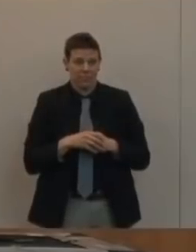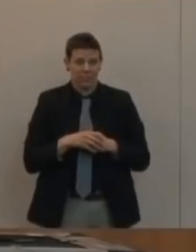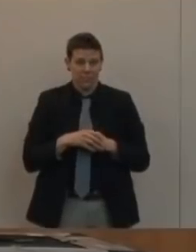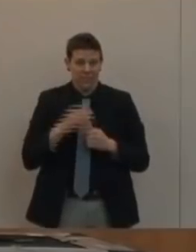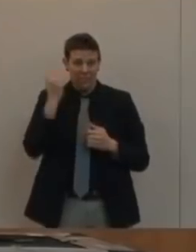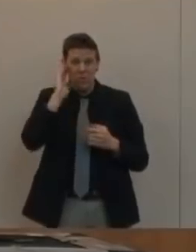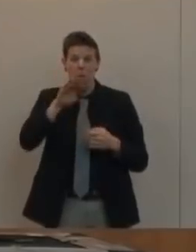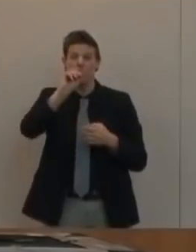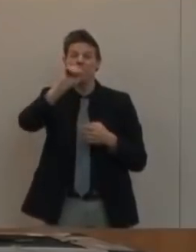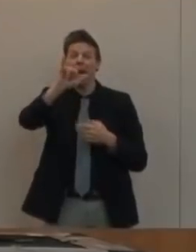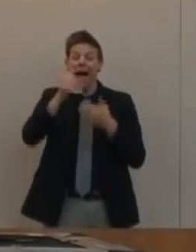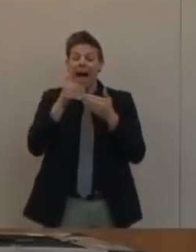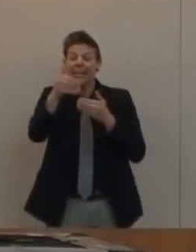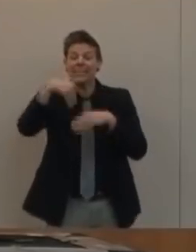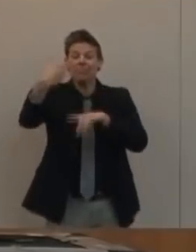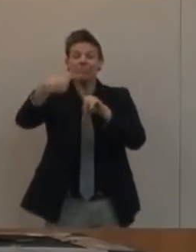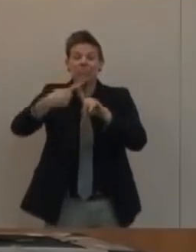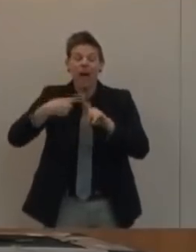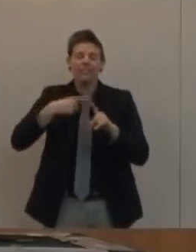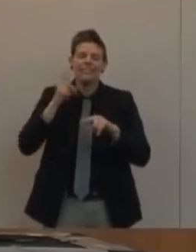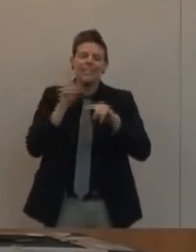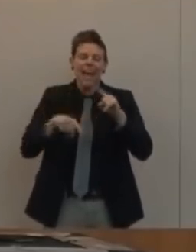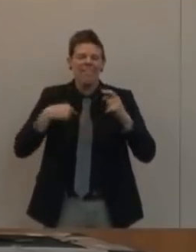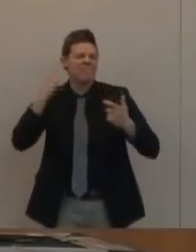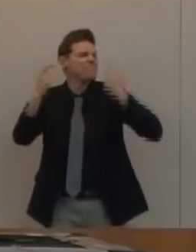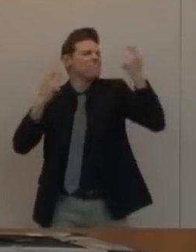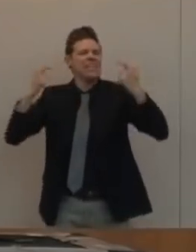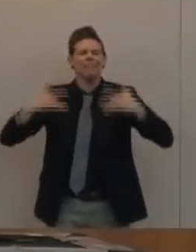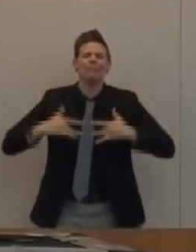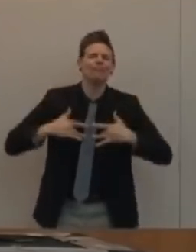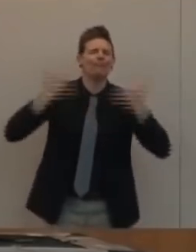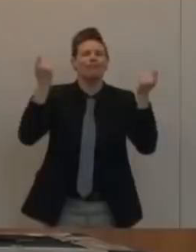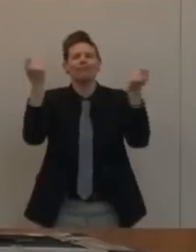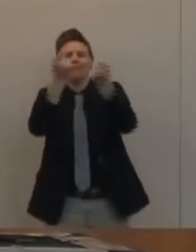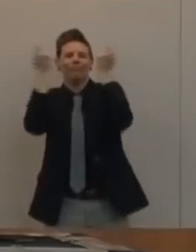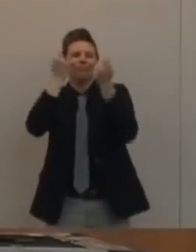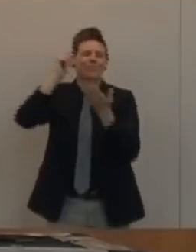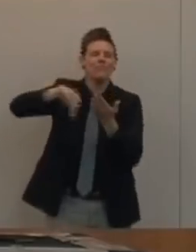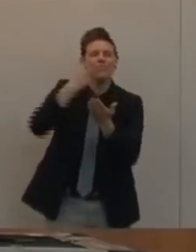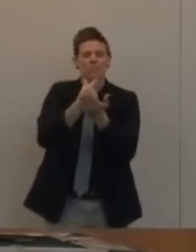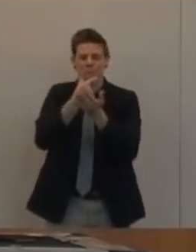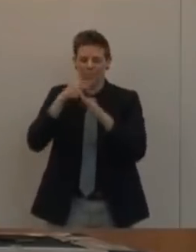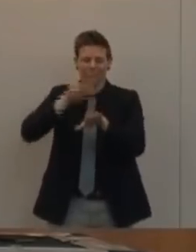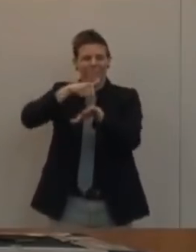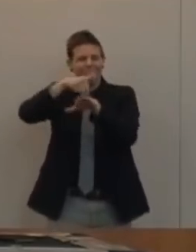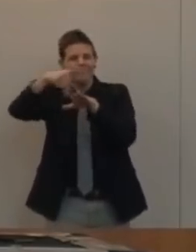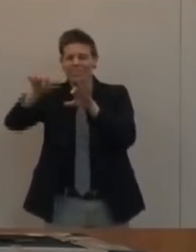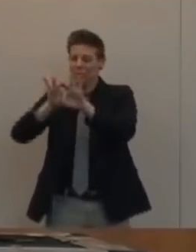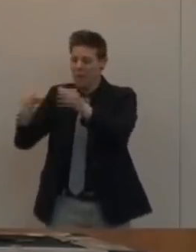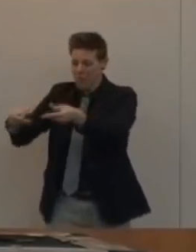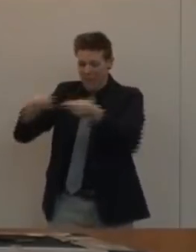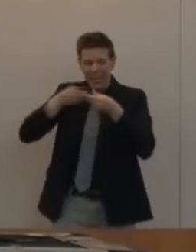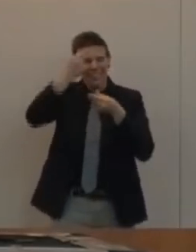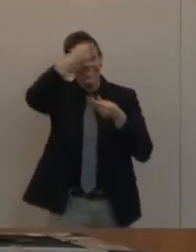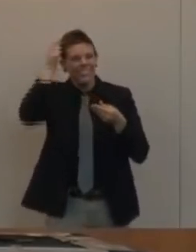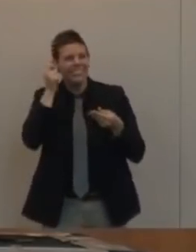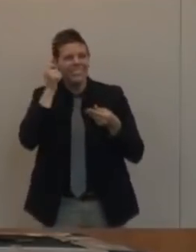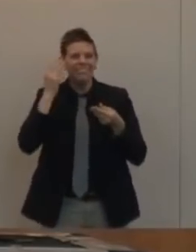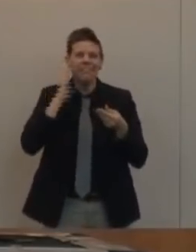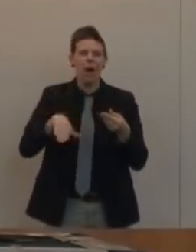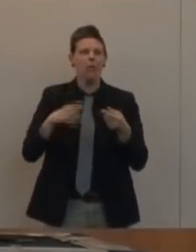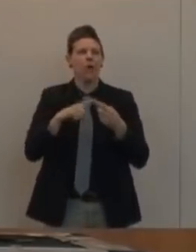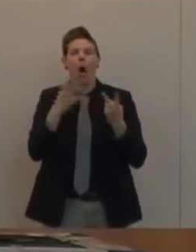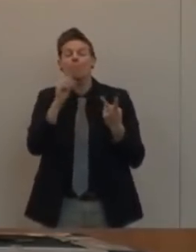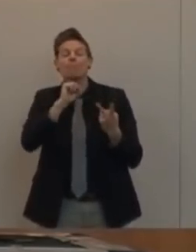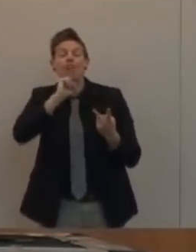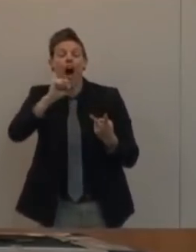commencement, and aren't going to get to go to their proms in the same way that they were going to get to, and aren't going to get to celebrate with their friends that they